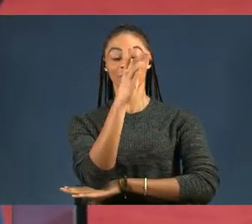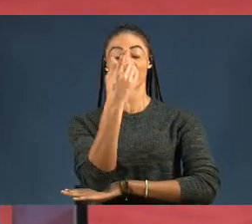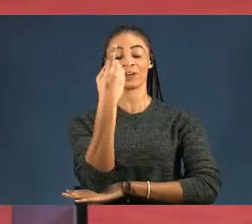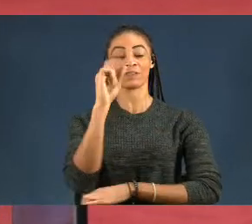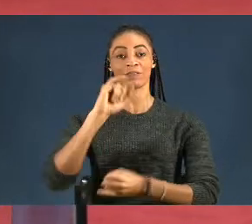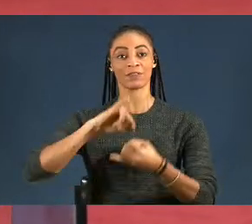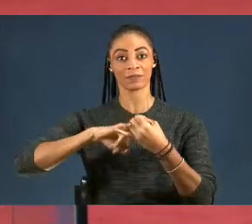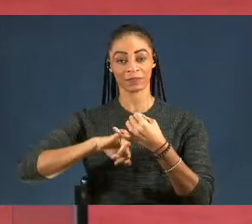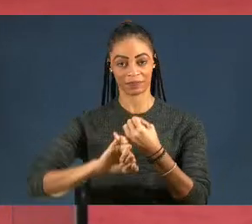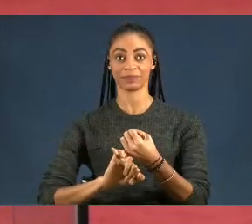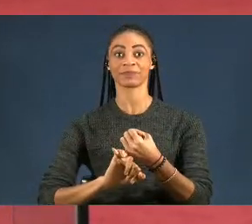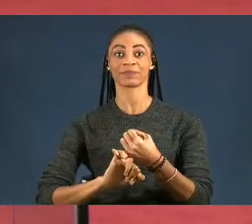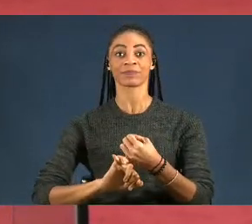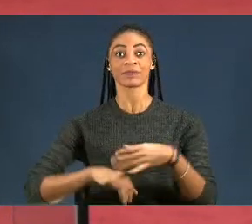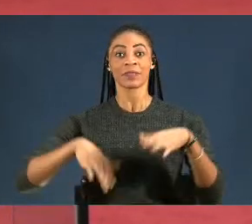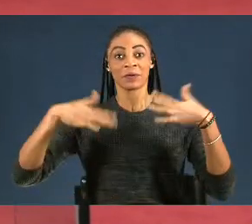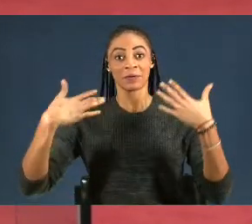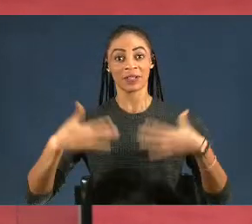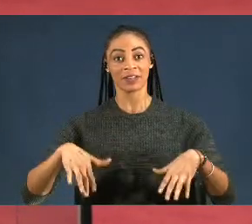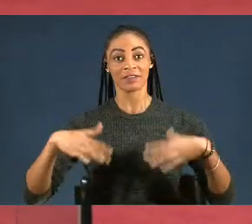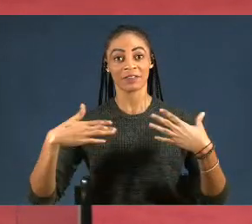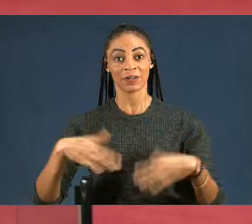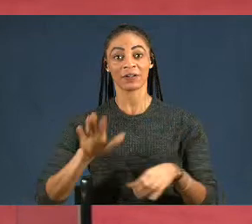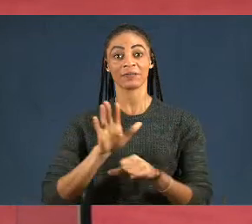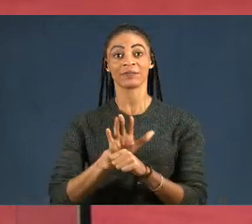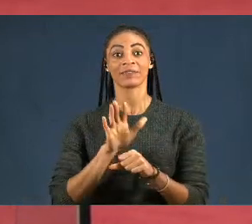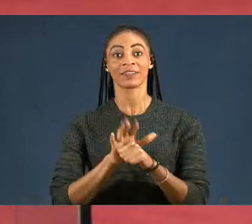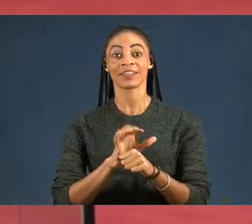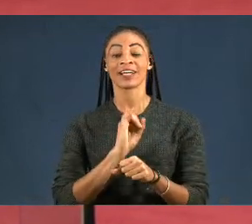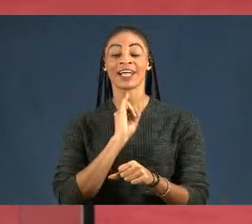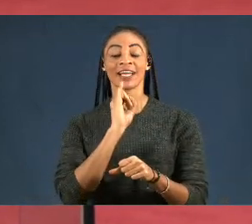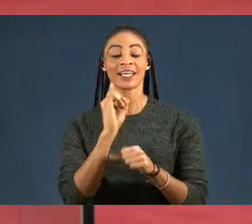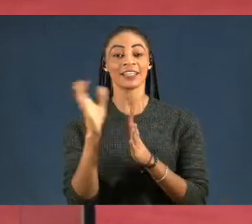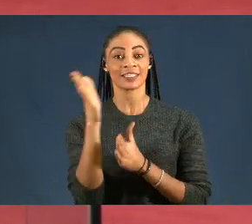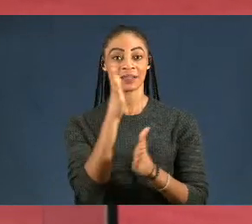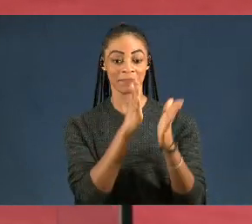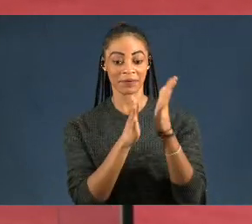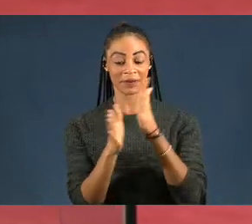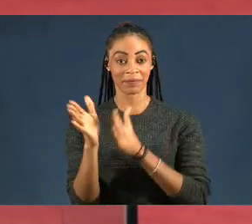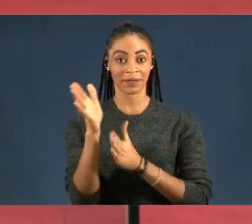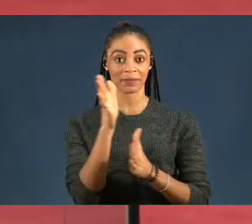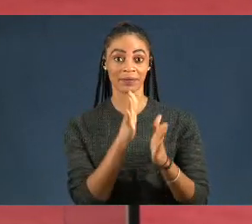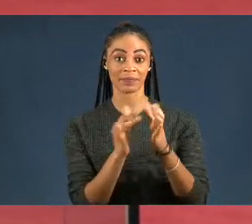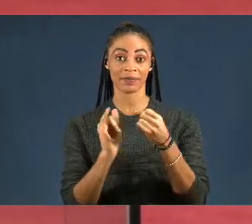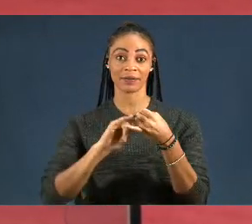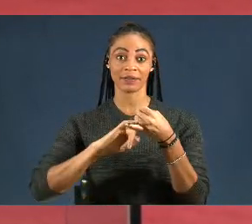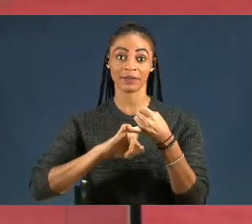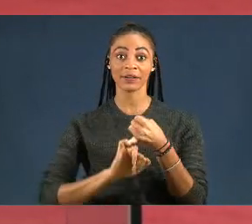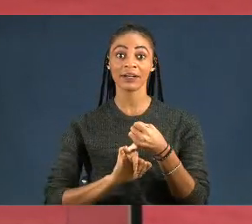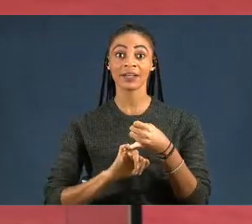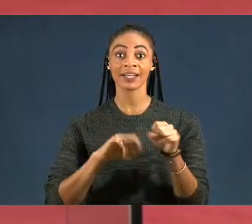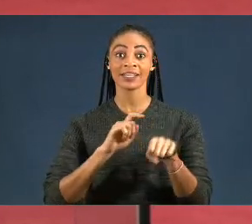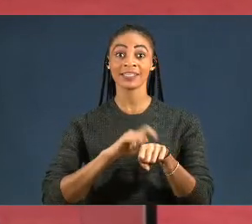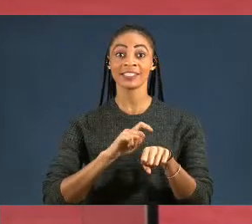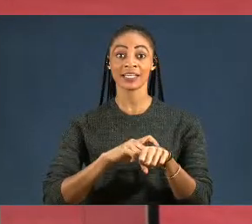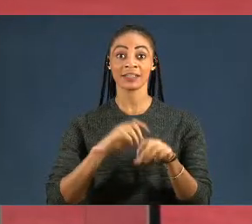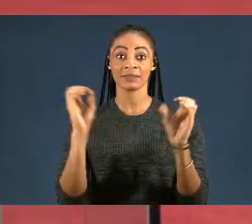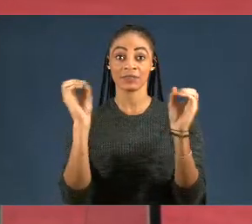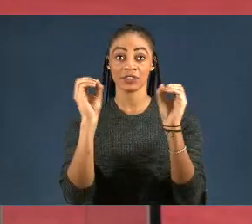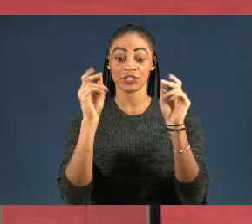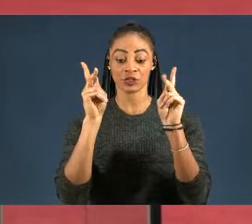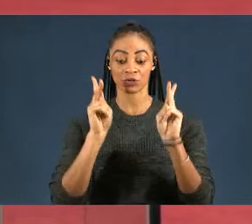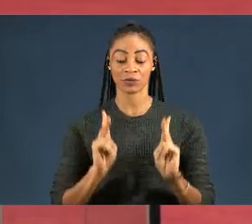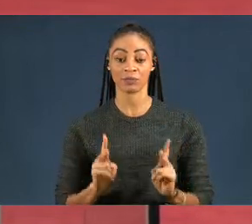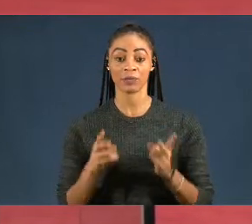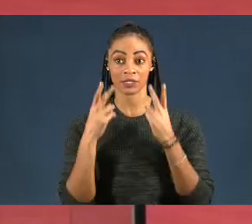wonderful thing that can happen in your life is to prepare for your marriage when there is no one in sight.